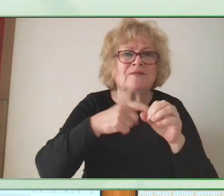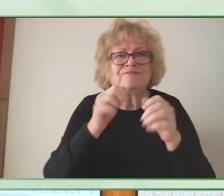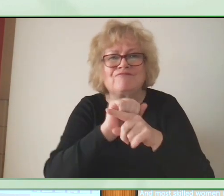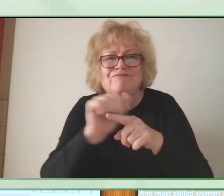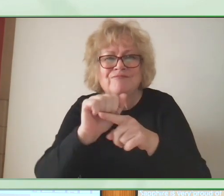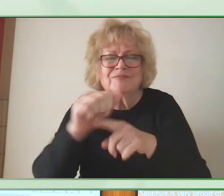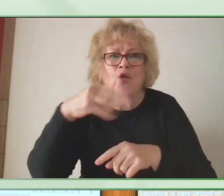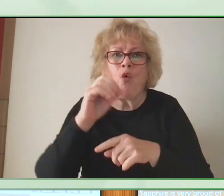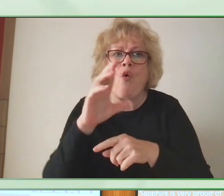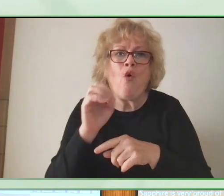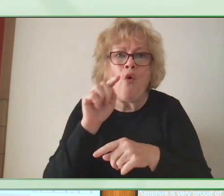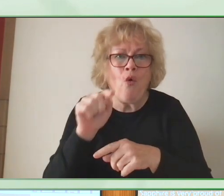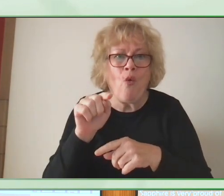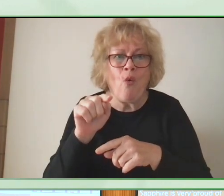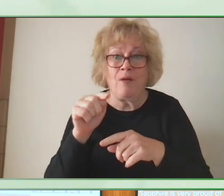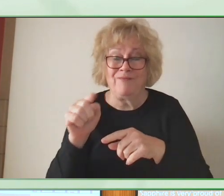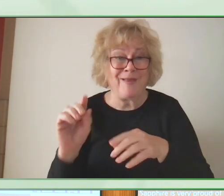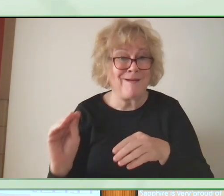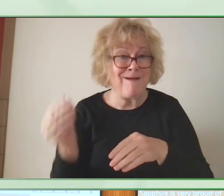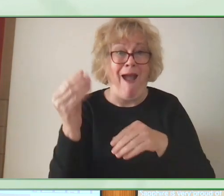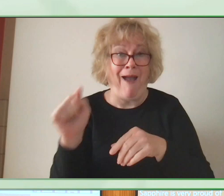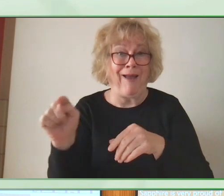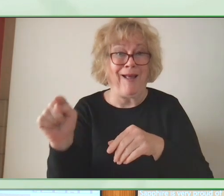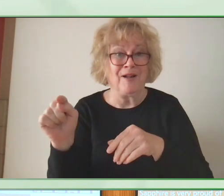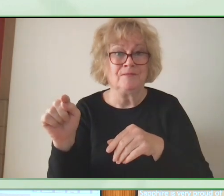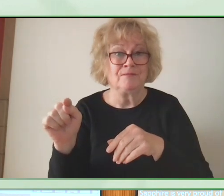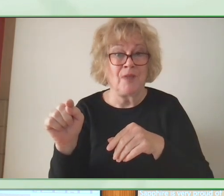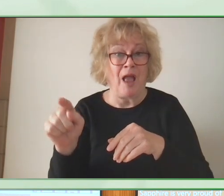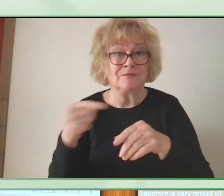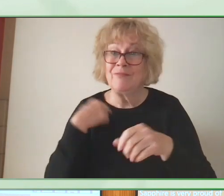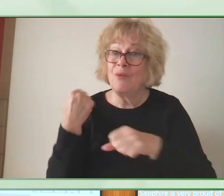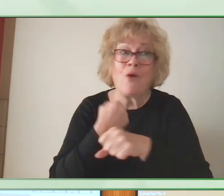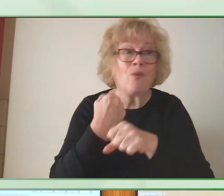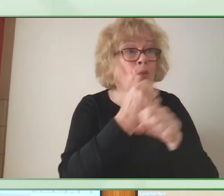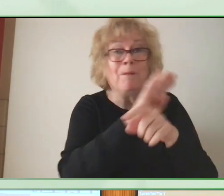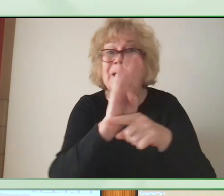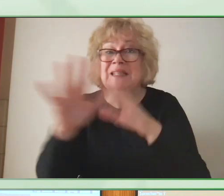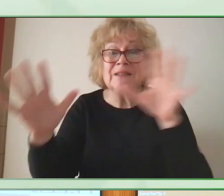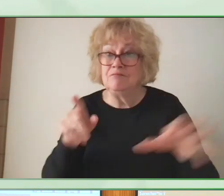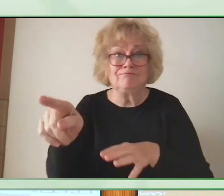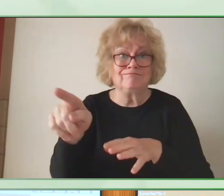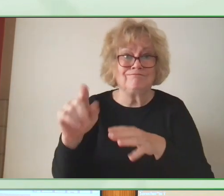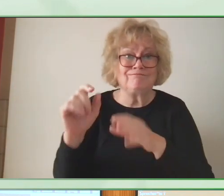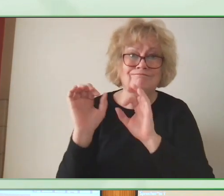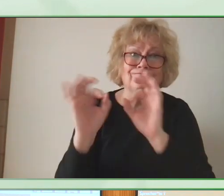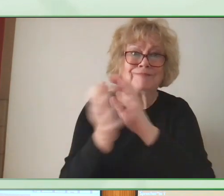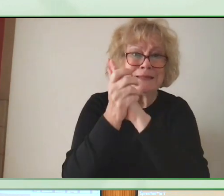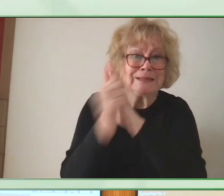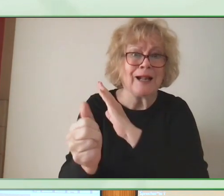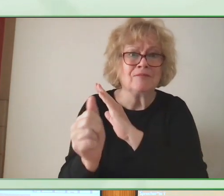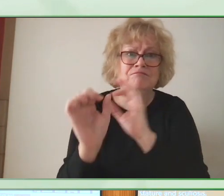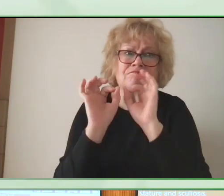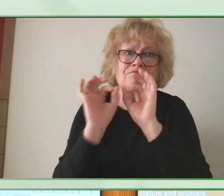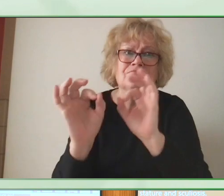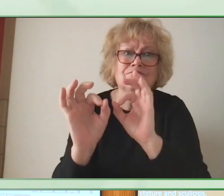Nora, born in the high Atlas mountain, overcame her short stature and scoliosis. Nora found her calling at ALNOUR, where